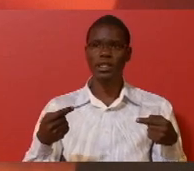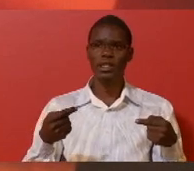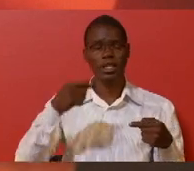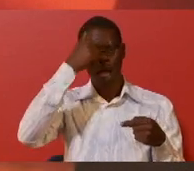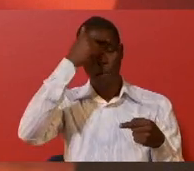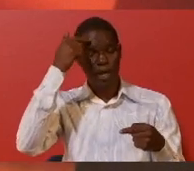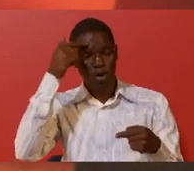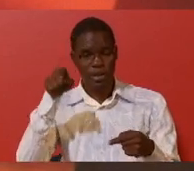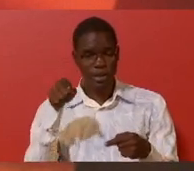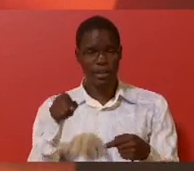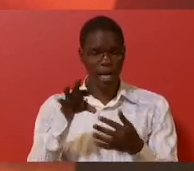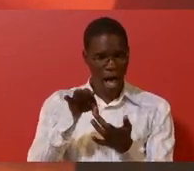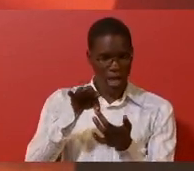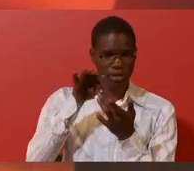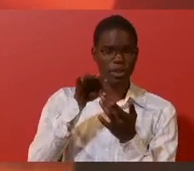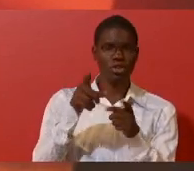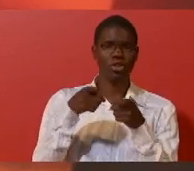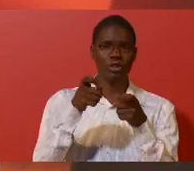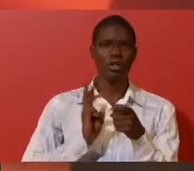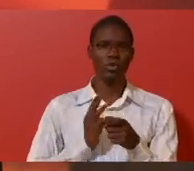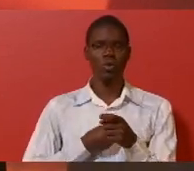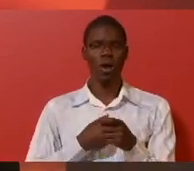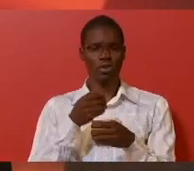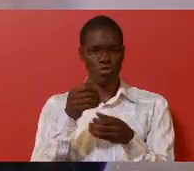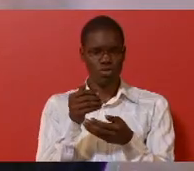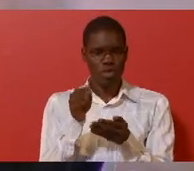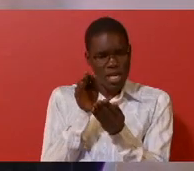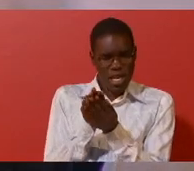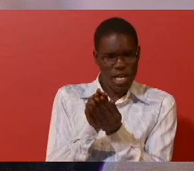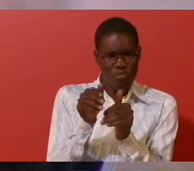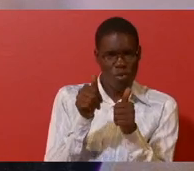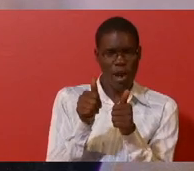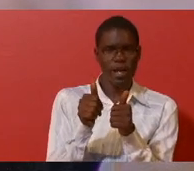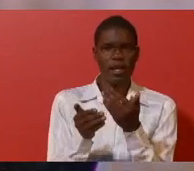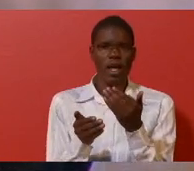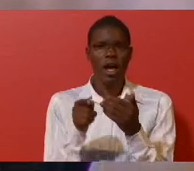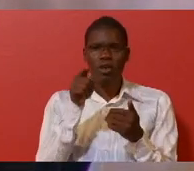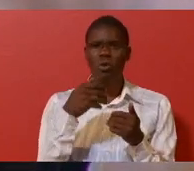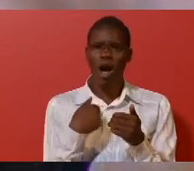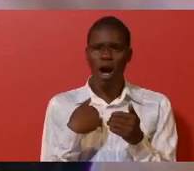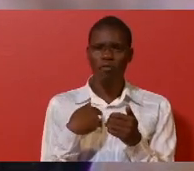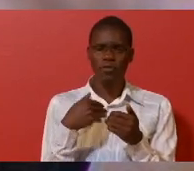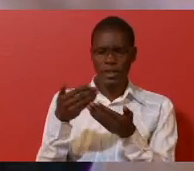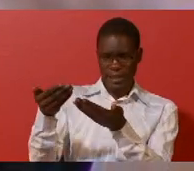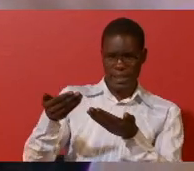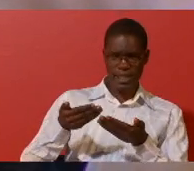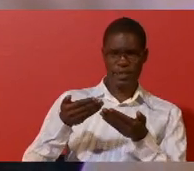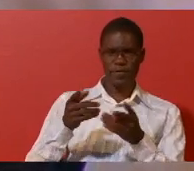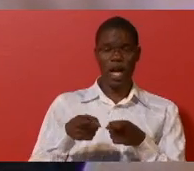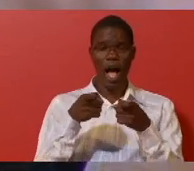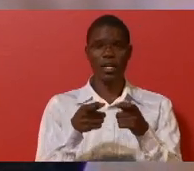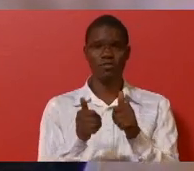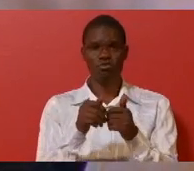a special gift, we want to treat it delicately. You know, have you ever received a gift that is so